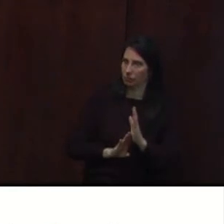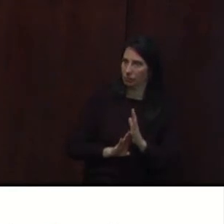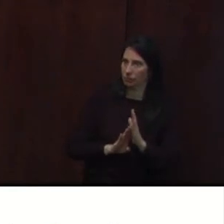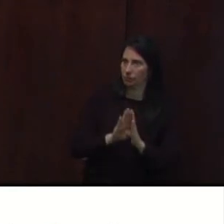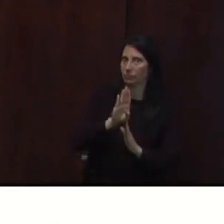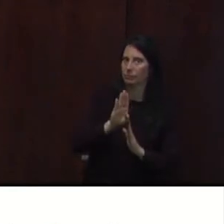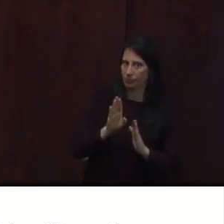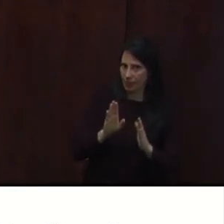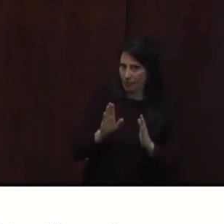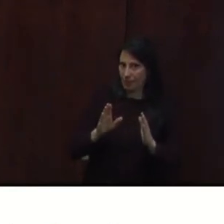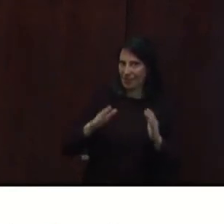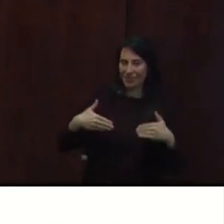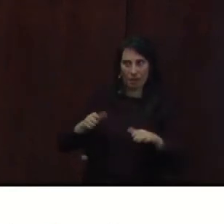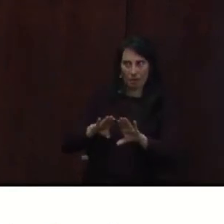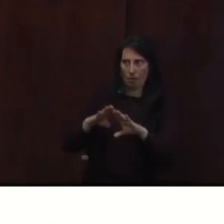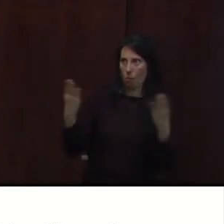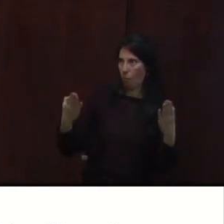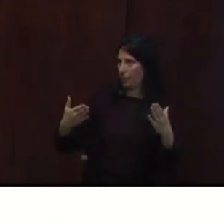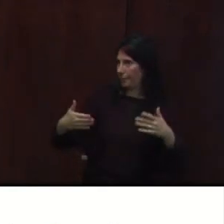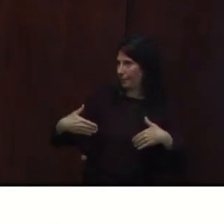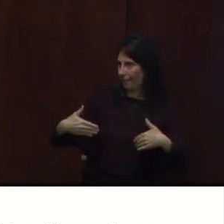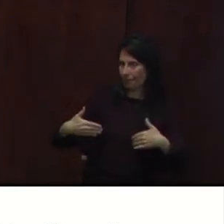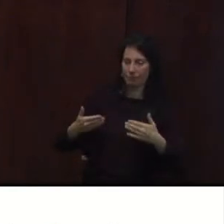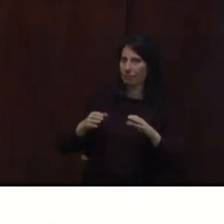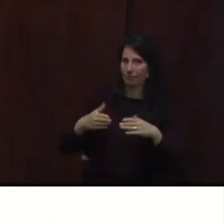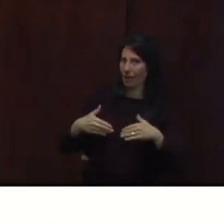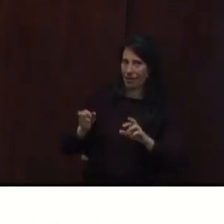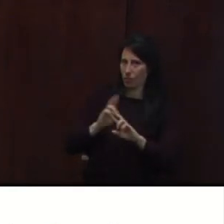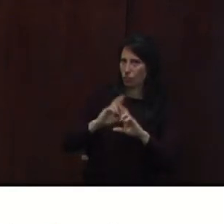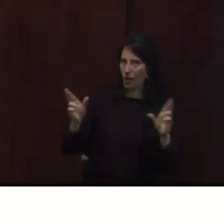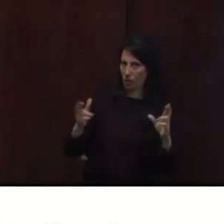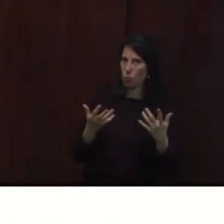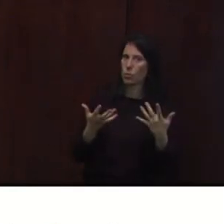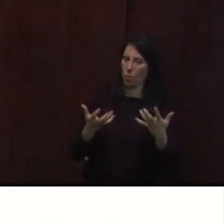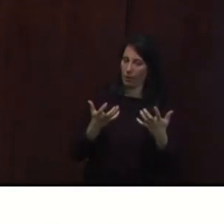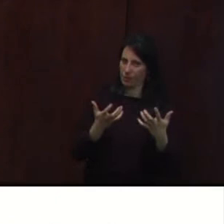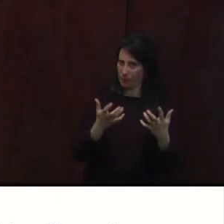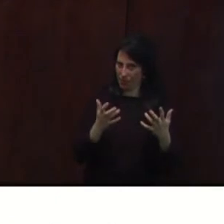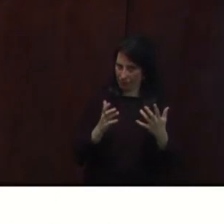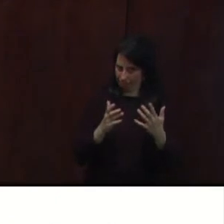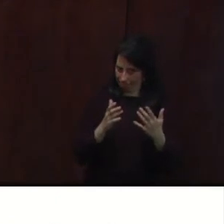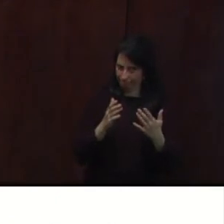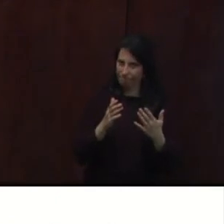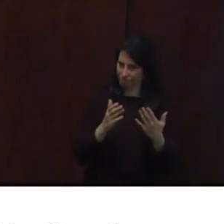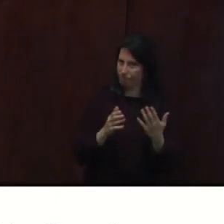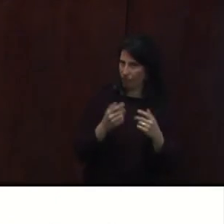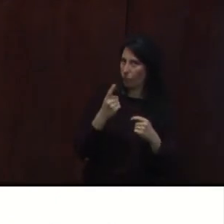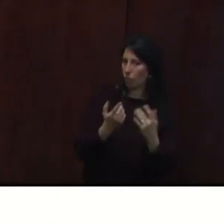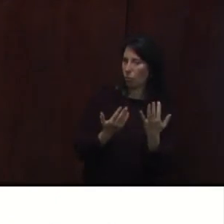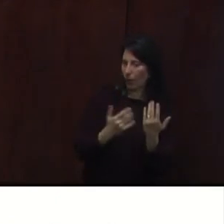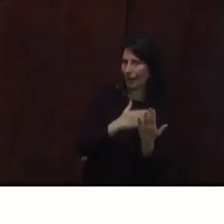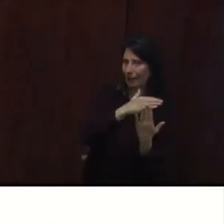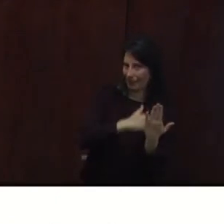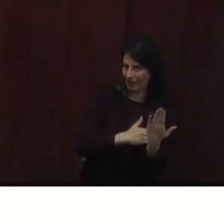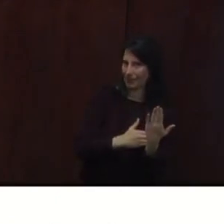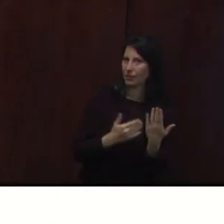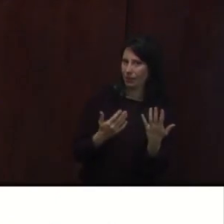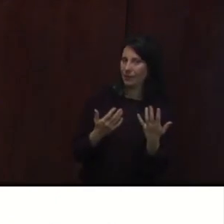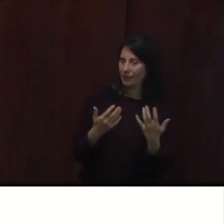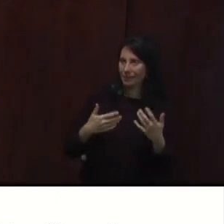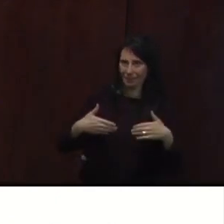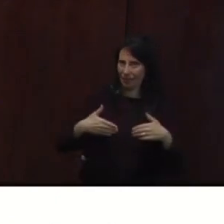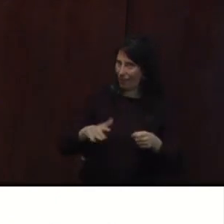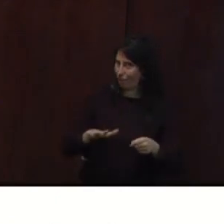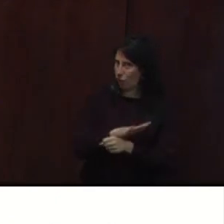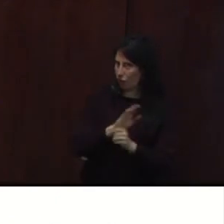it is as right as it can be for folks to be able to use it as most effectively. So you will